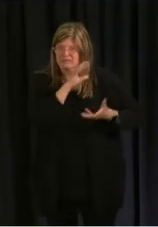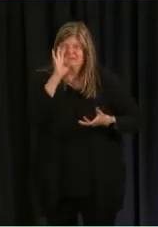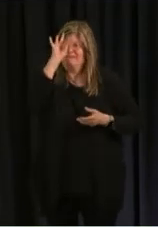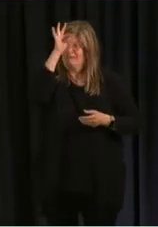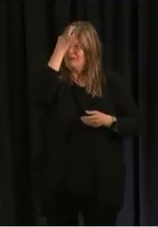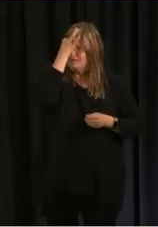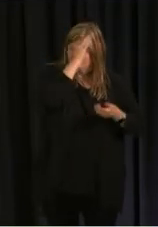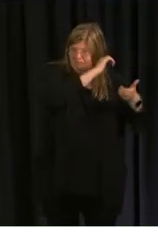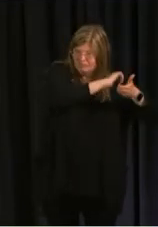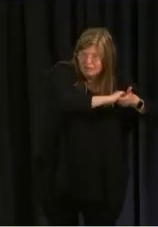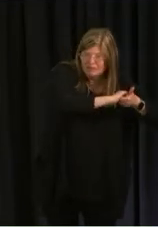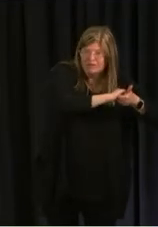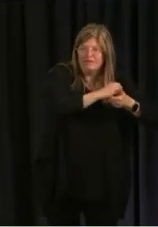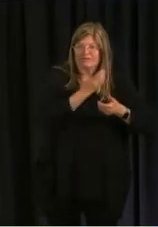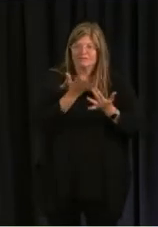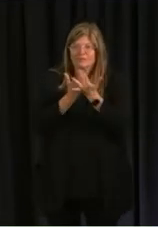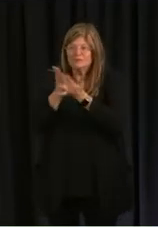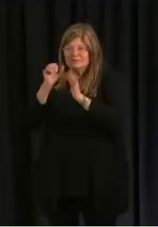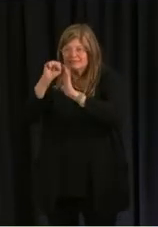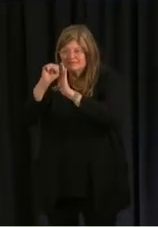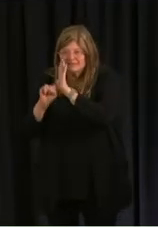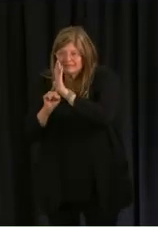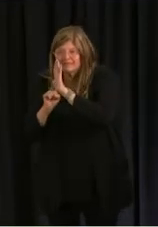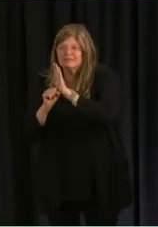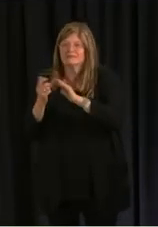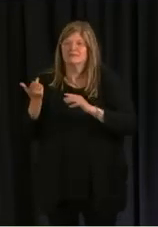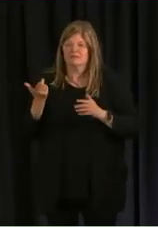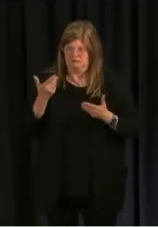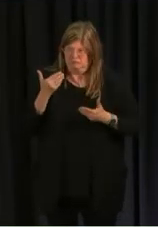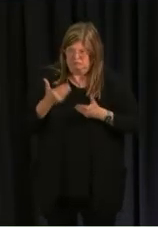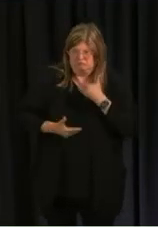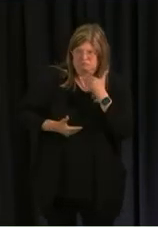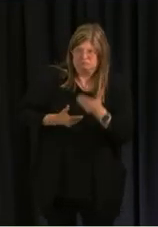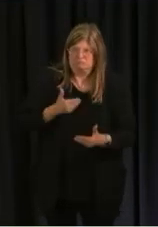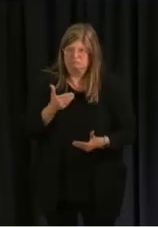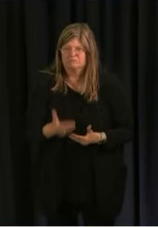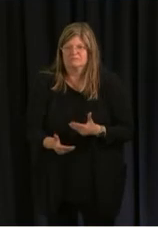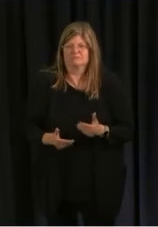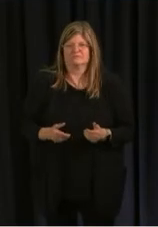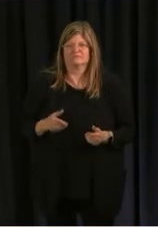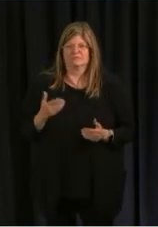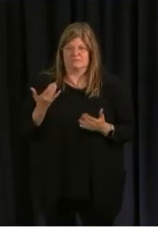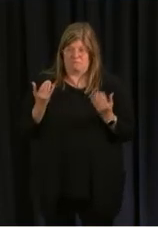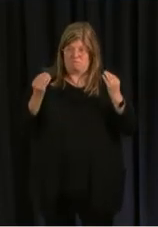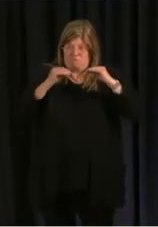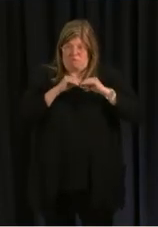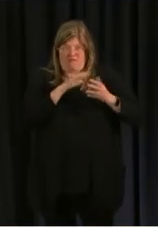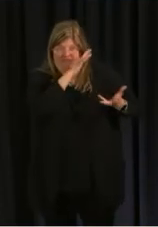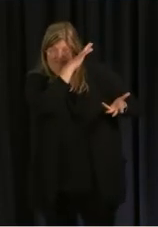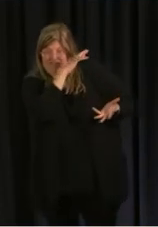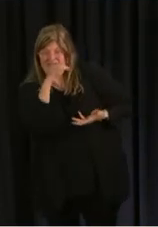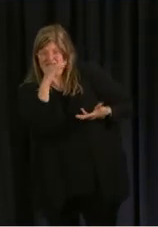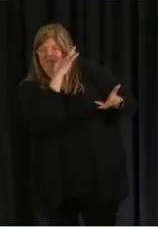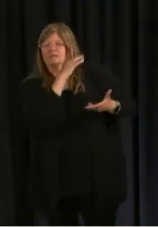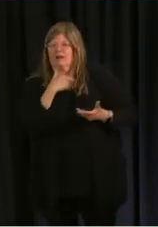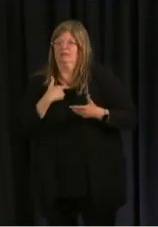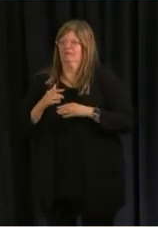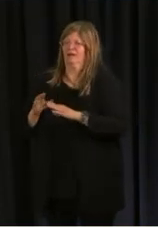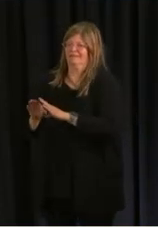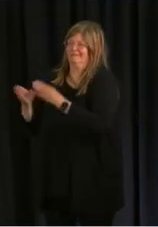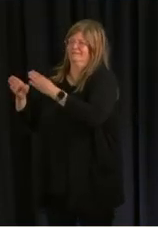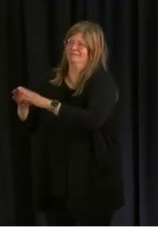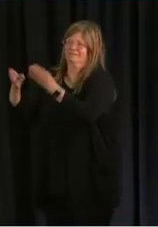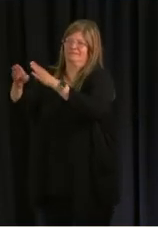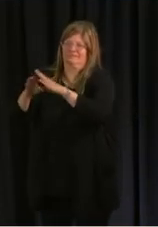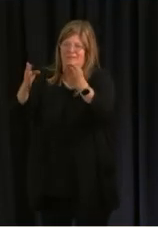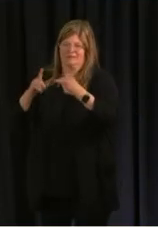well as through the state as well. And and as more vaccine comes, we open up more appointments, have more provider sites